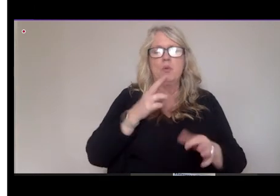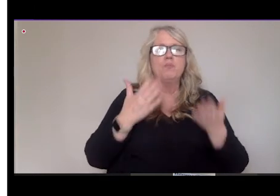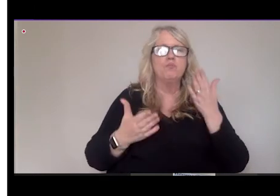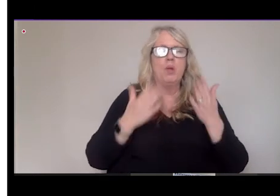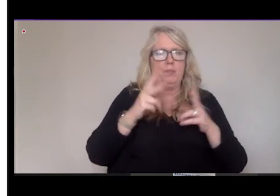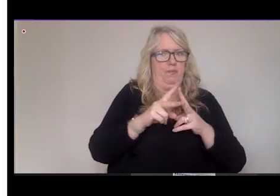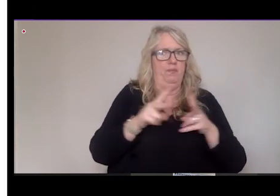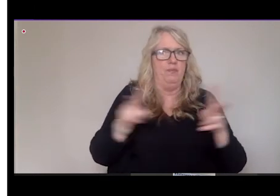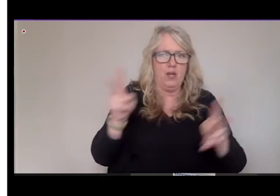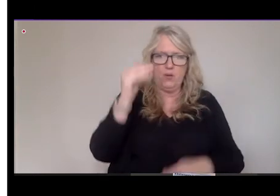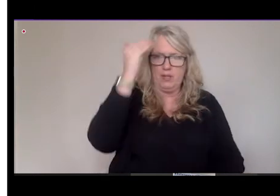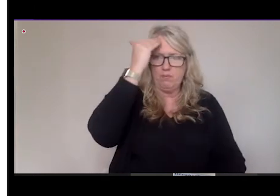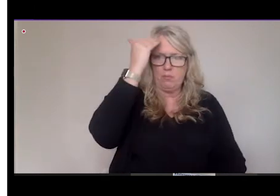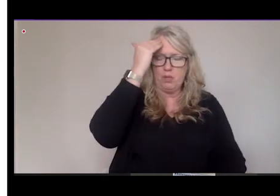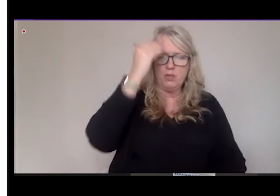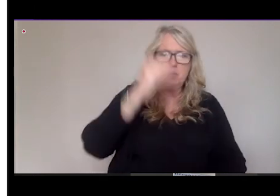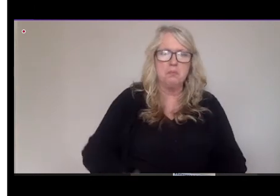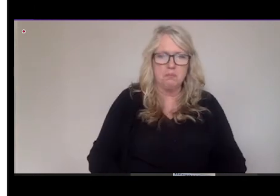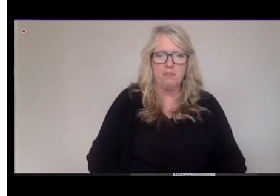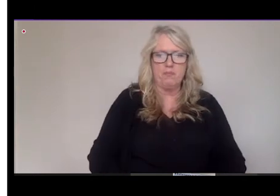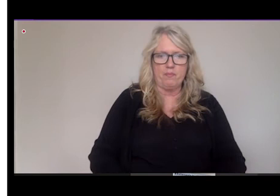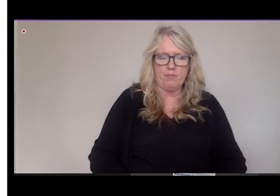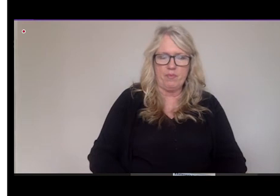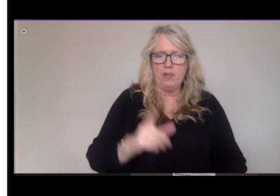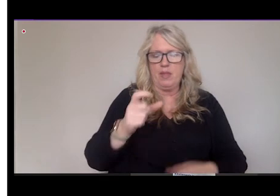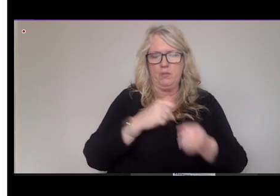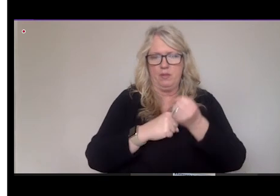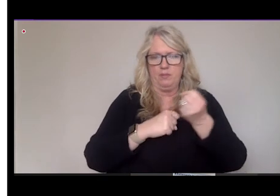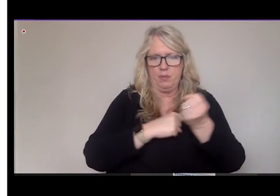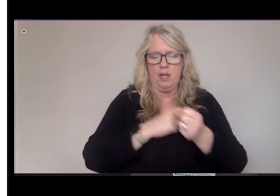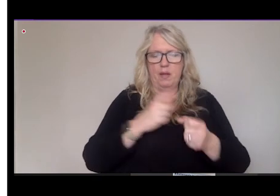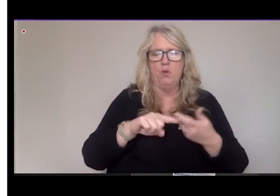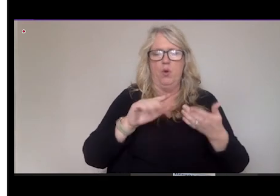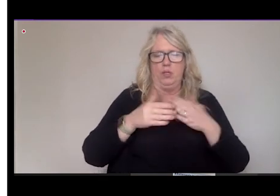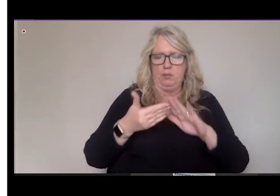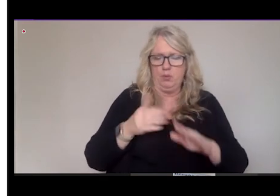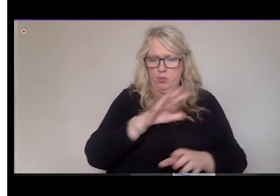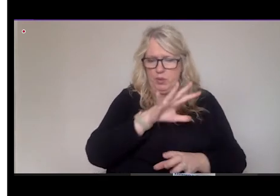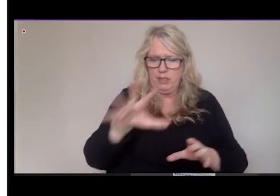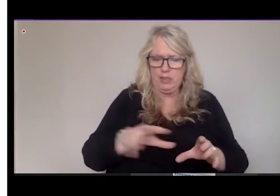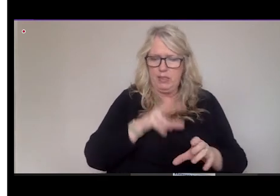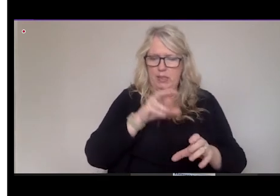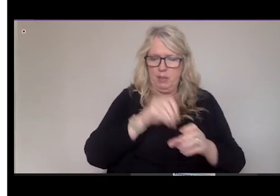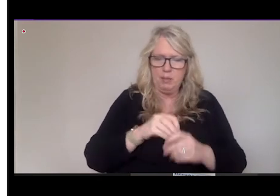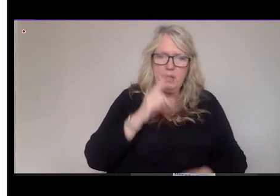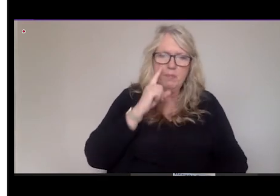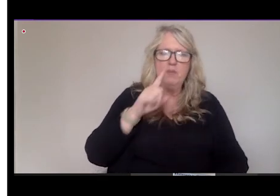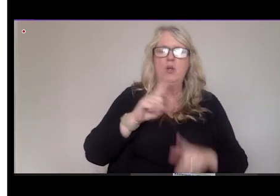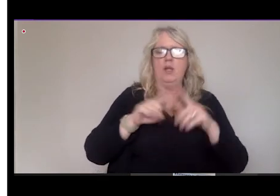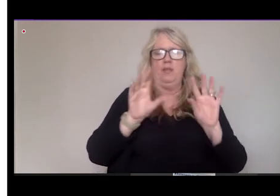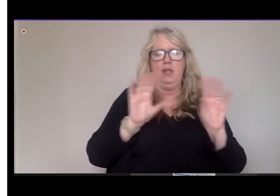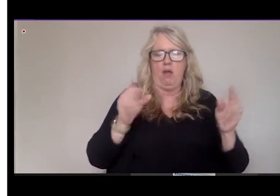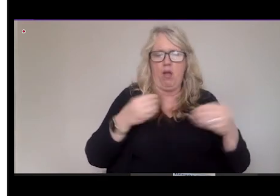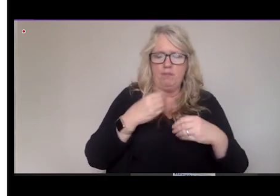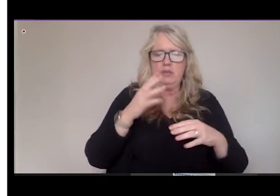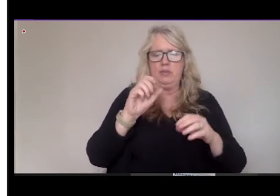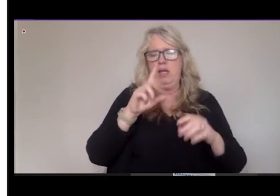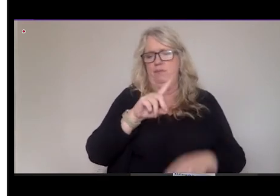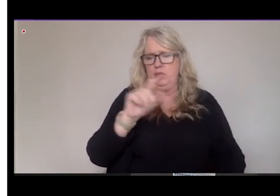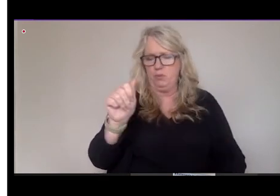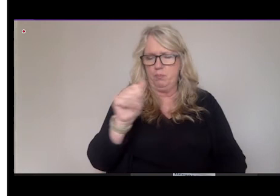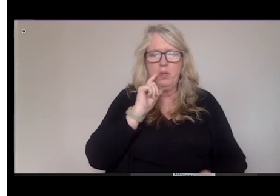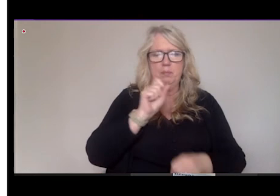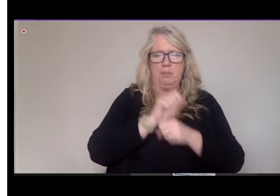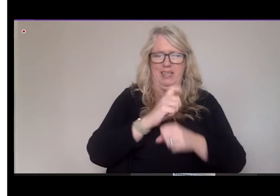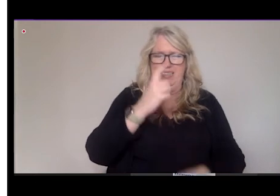This report, you're probably very familiar with it. It was a framework for community engagement, and ODP, the Office